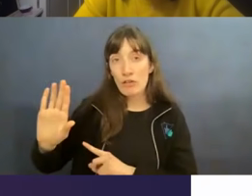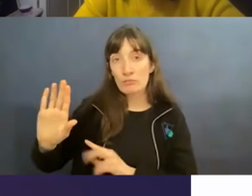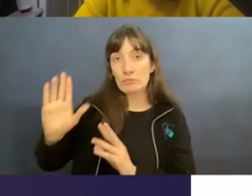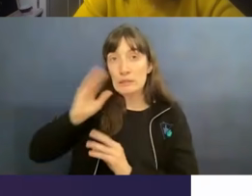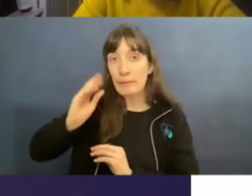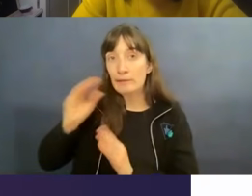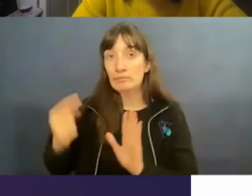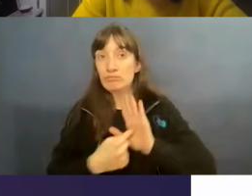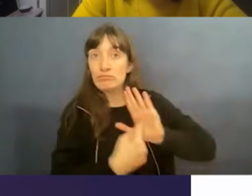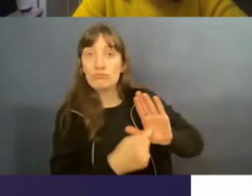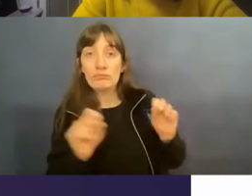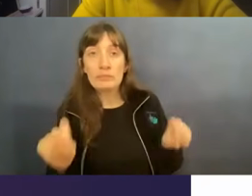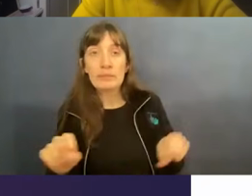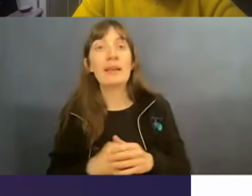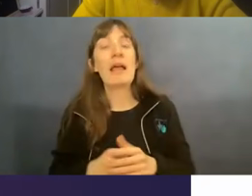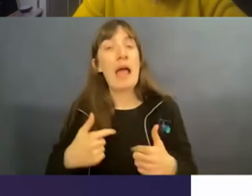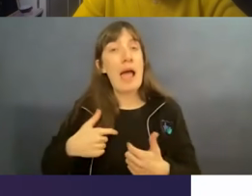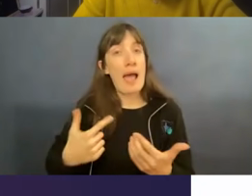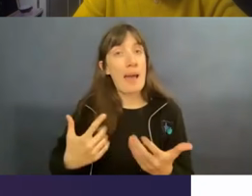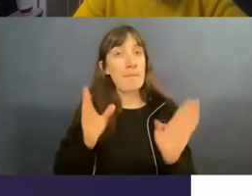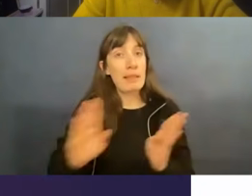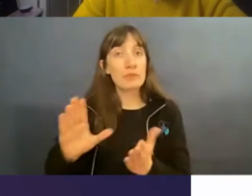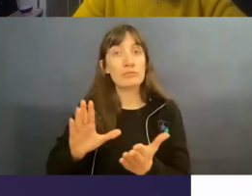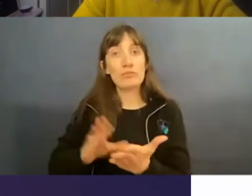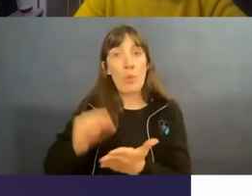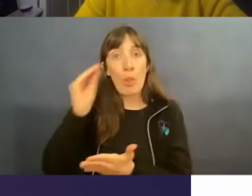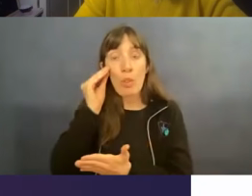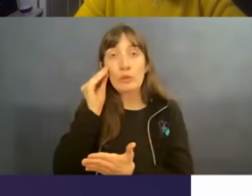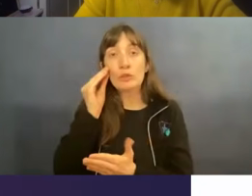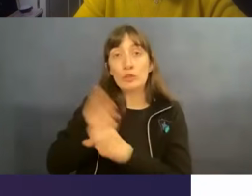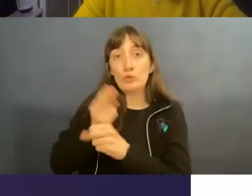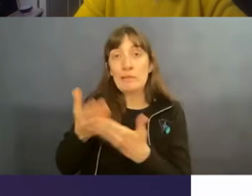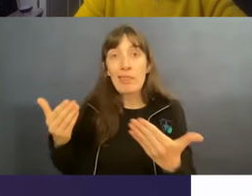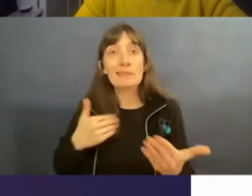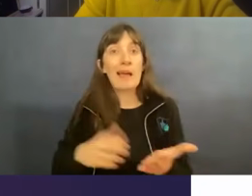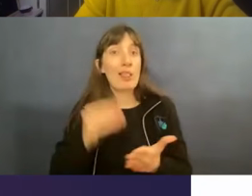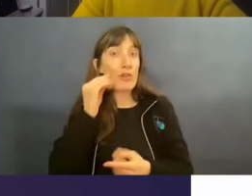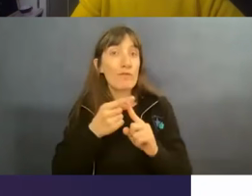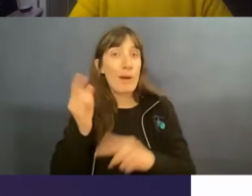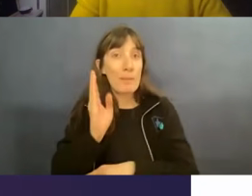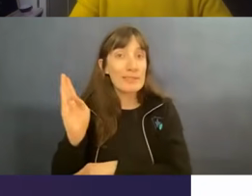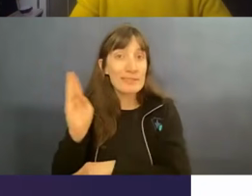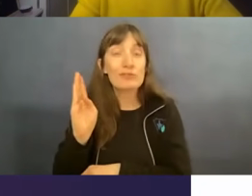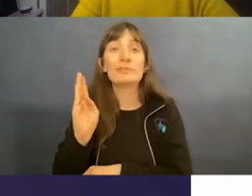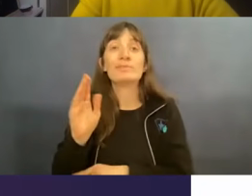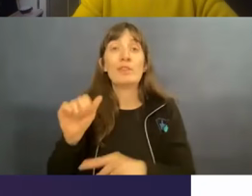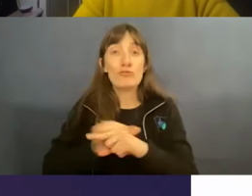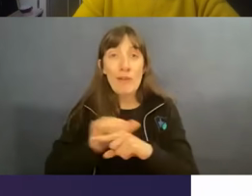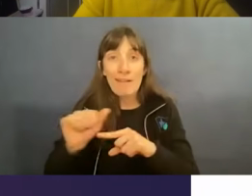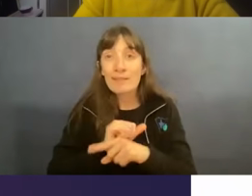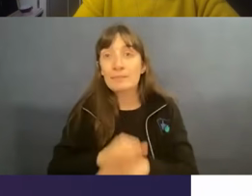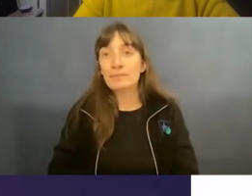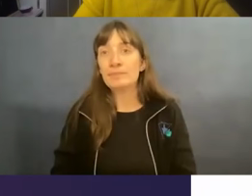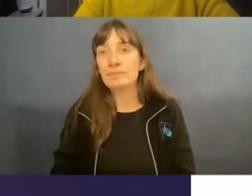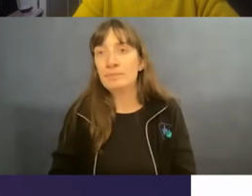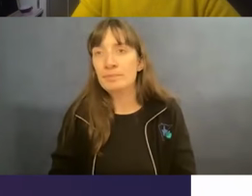what was implemented in the training, learning a lot as a parent, maybe use education. So again, I'm going to